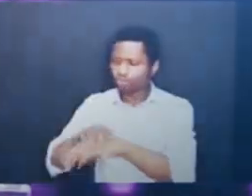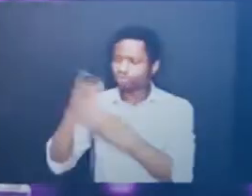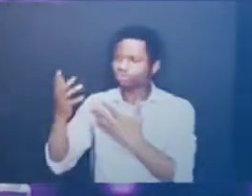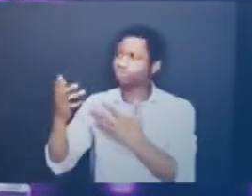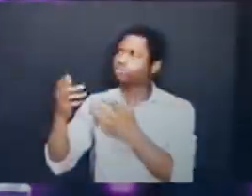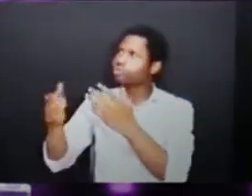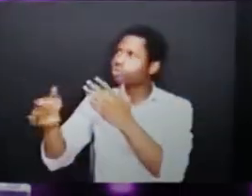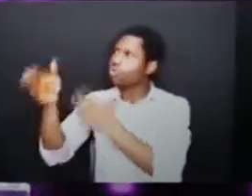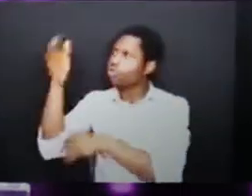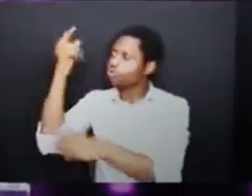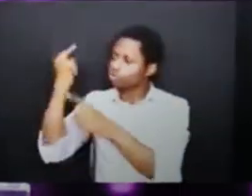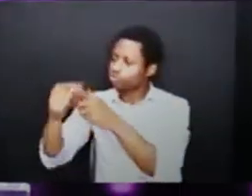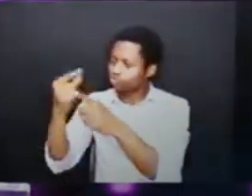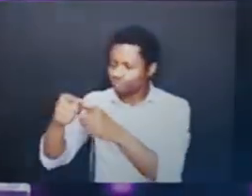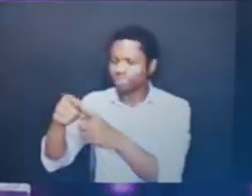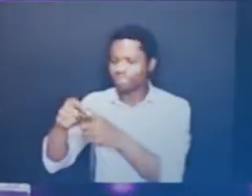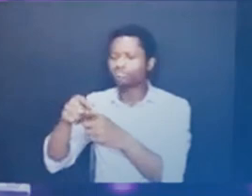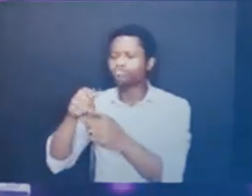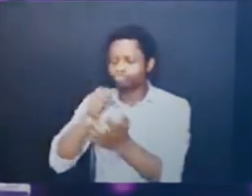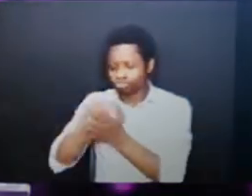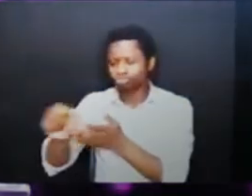integrity of the word of God.